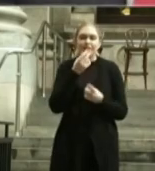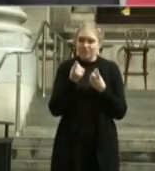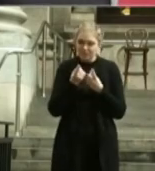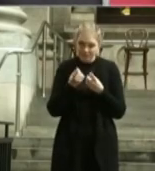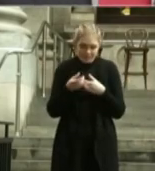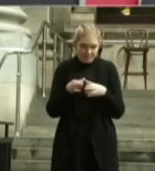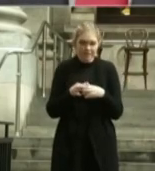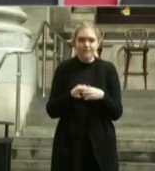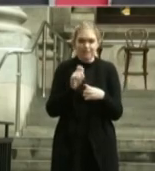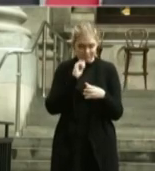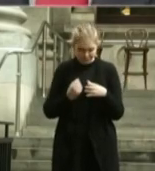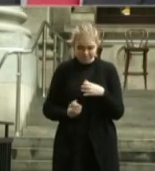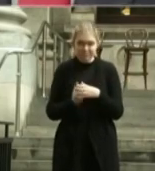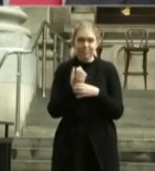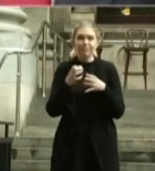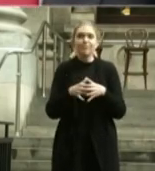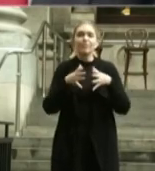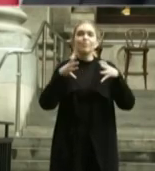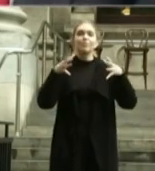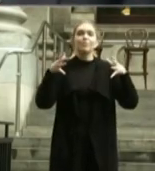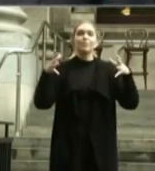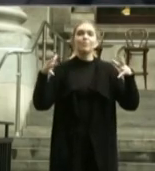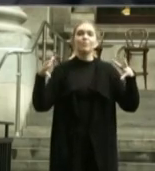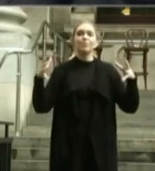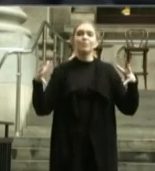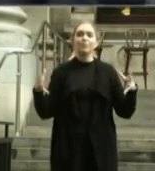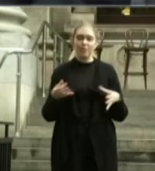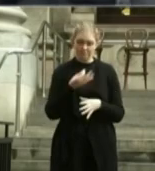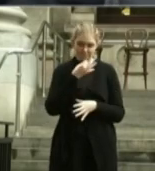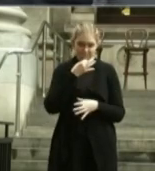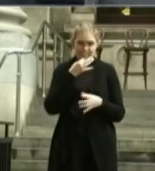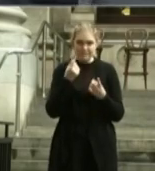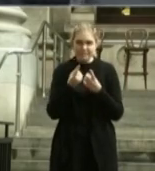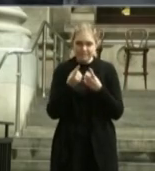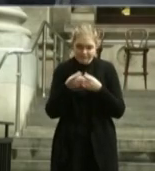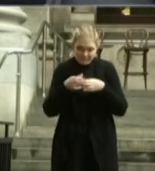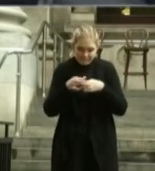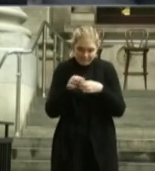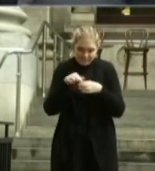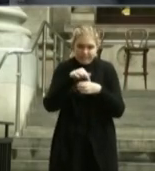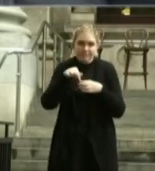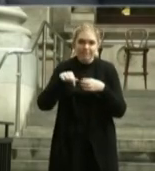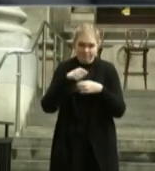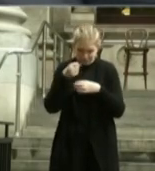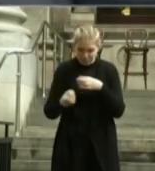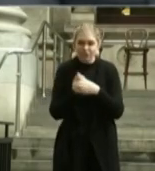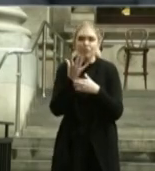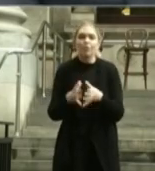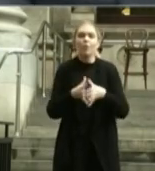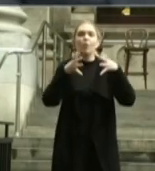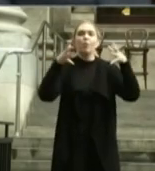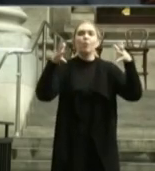From little things, big things grow. From little things,